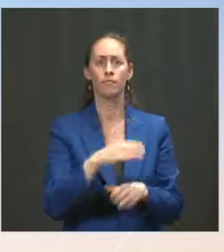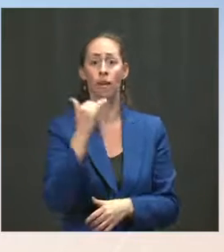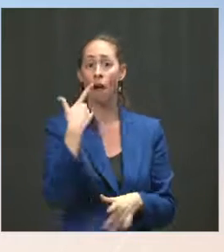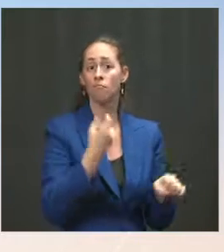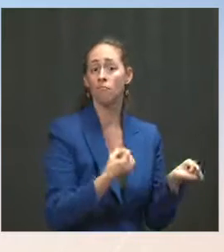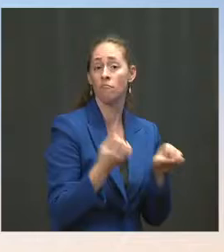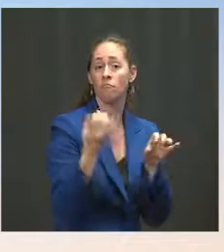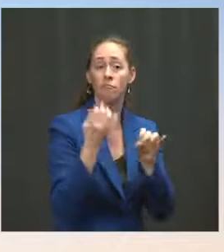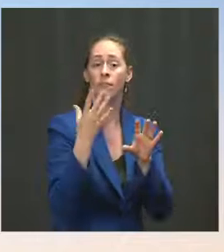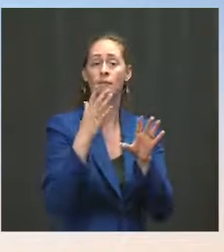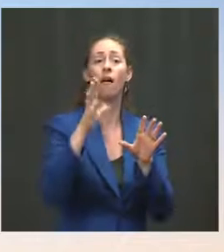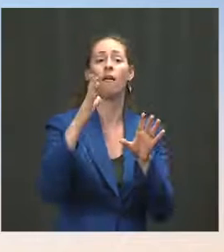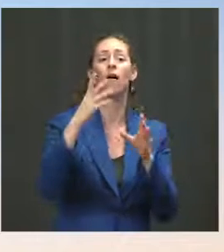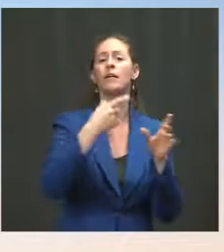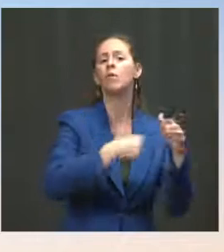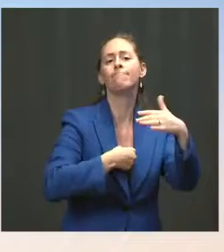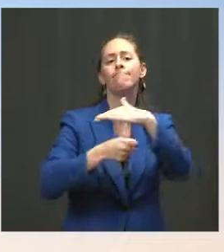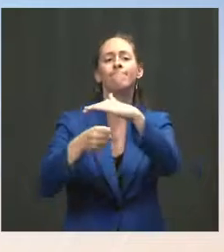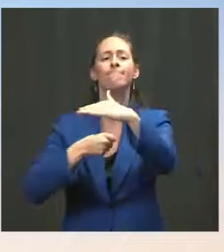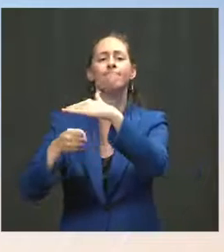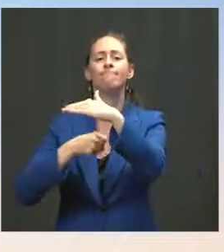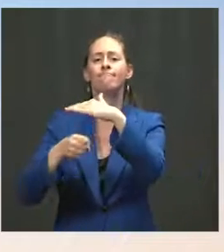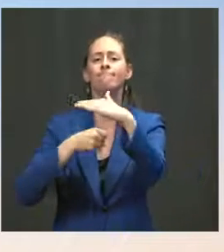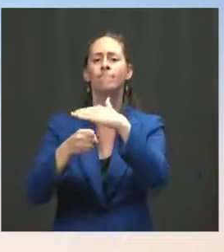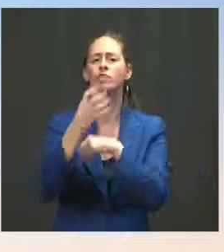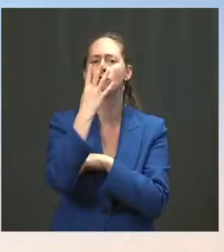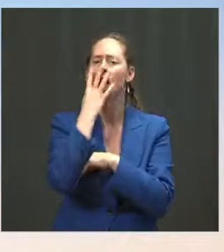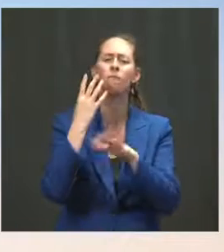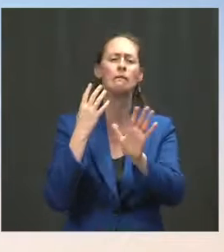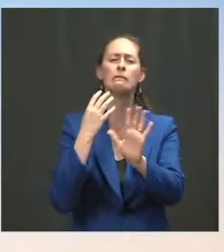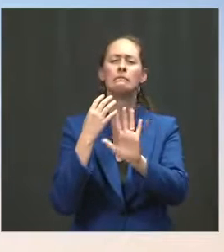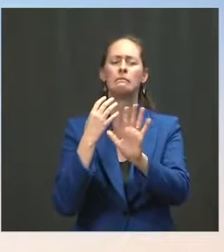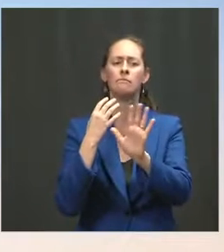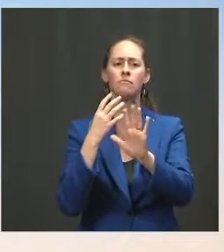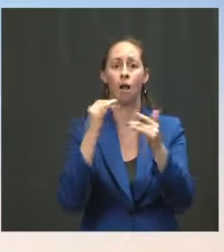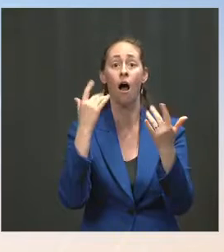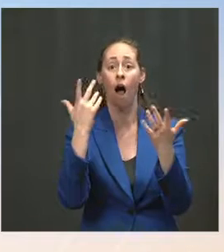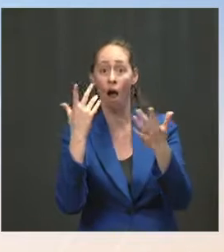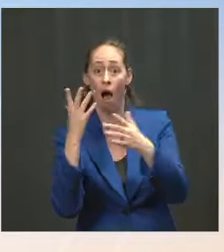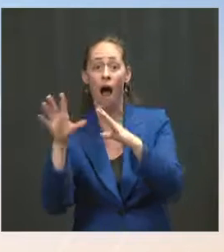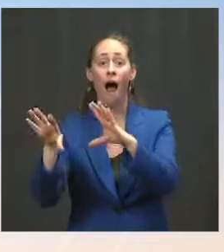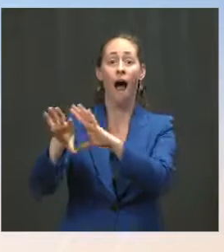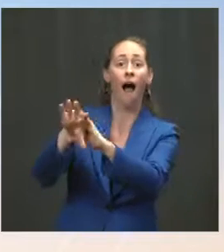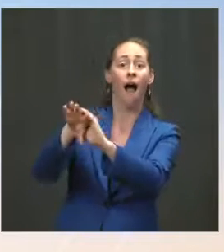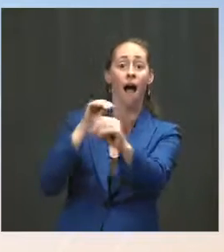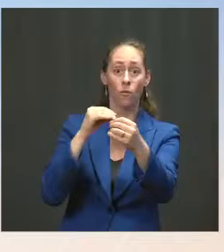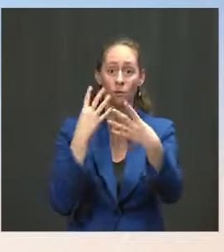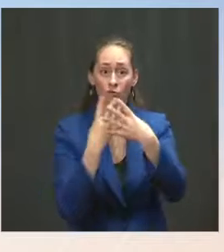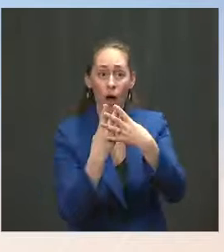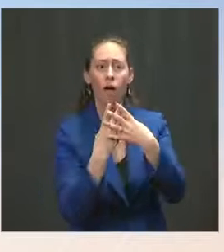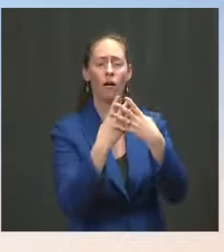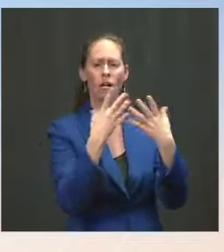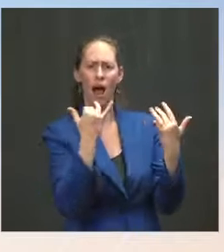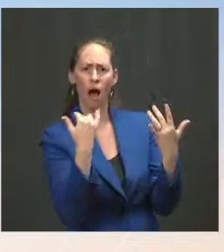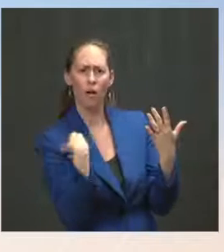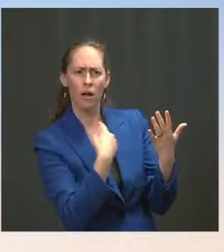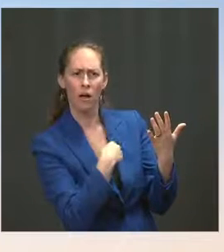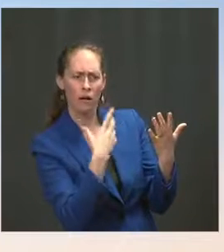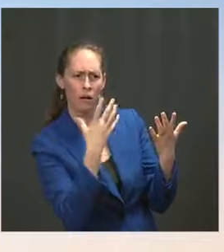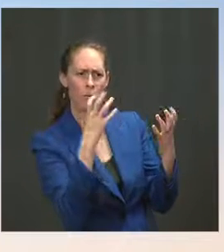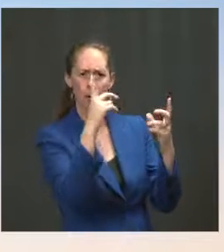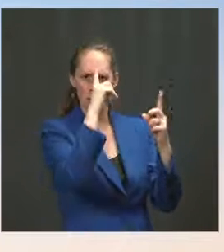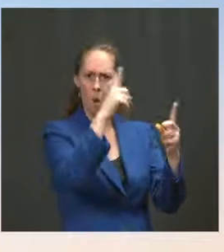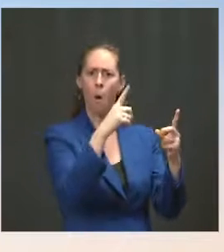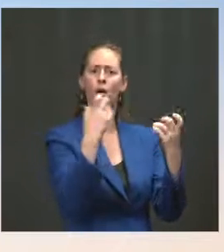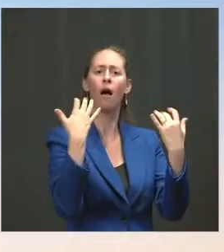re-enter society. And he has said too many people are incarcerated. Too many are black and brown. And he's therefore exploring multiple avenues to